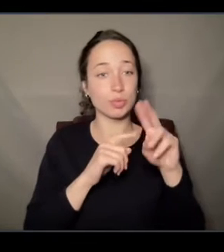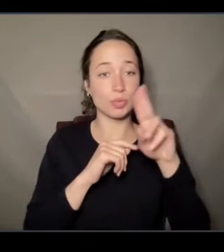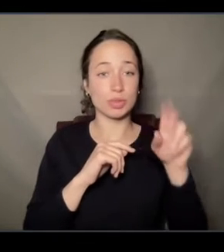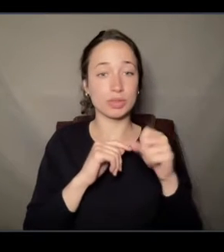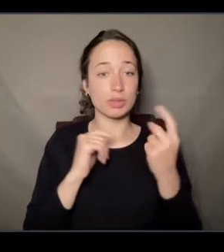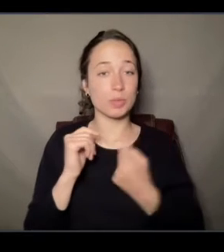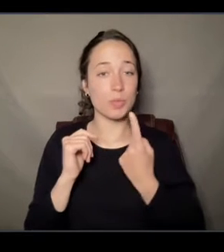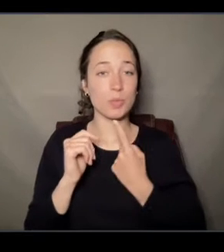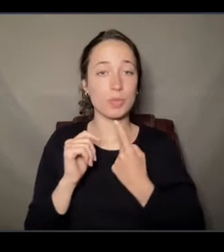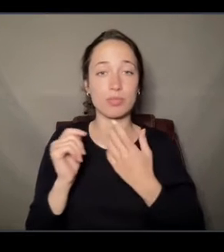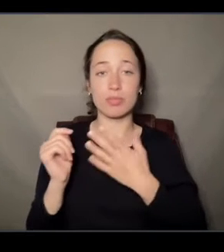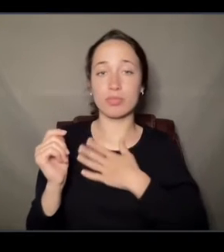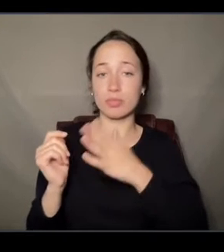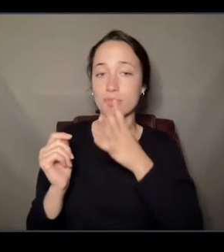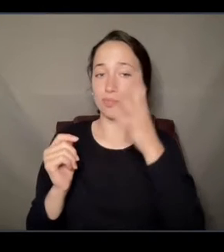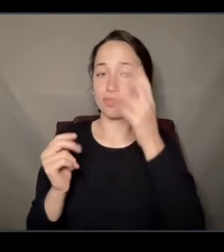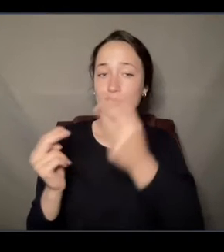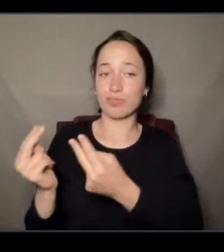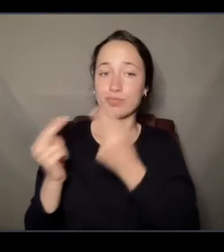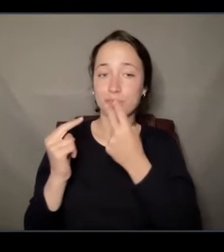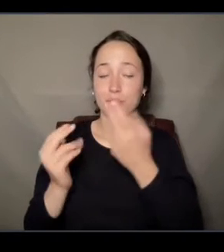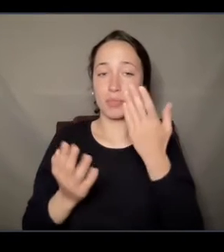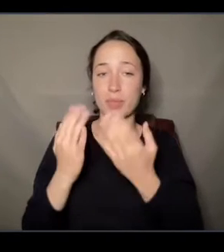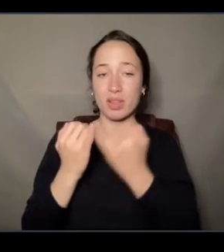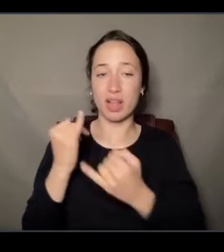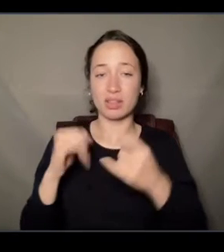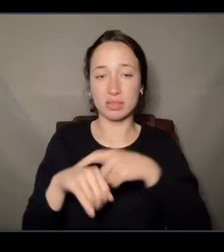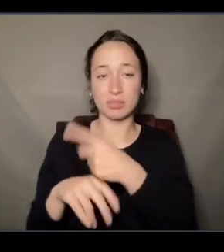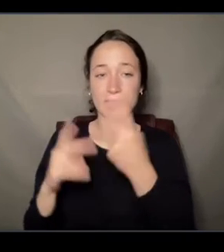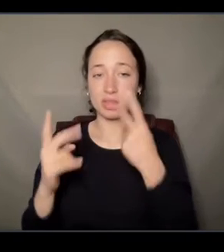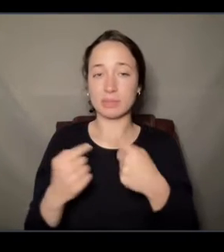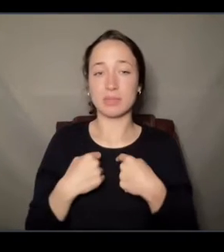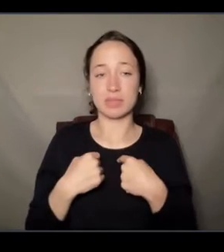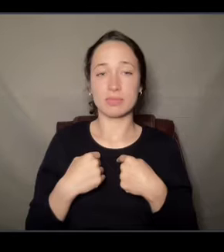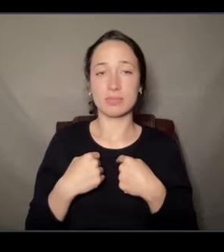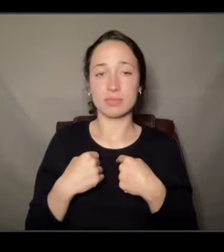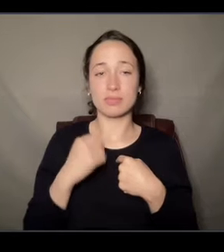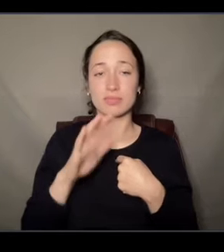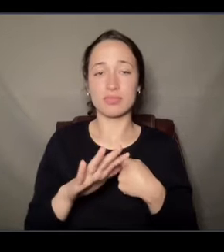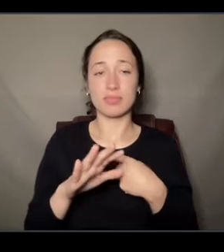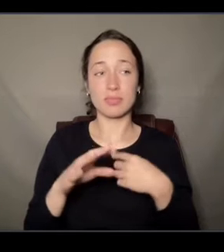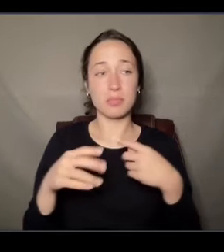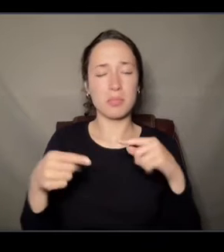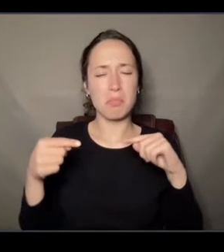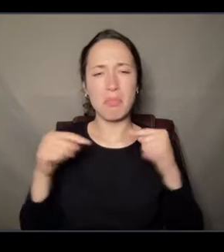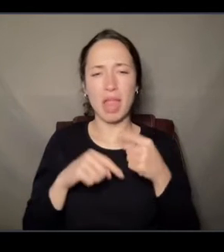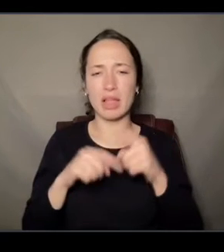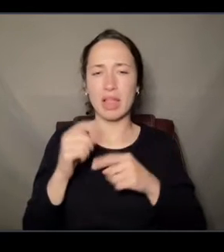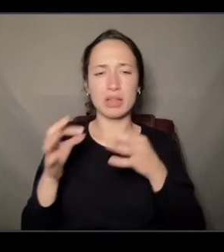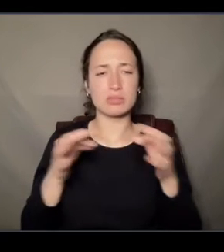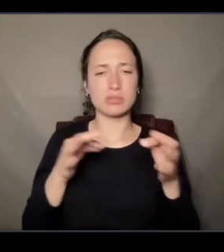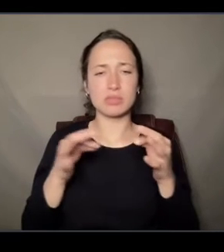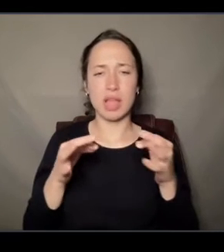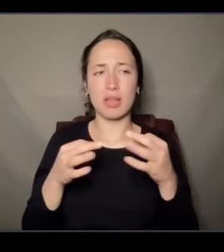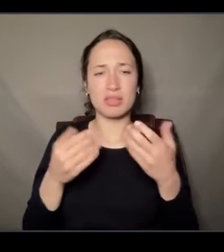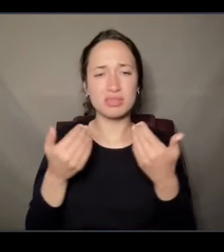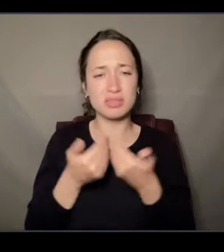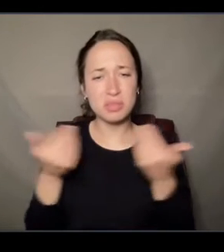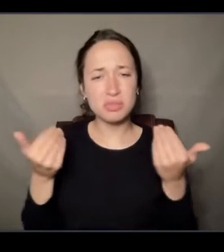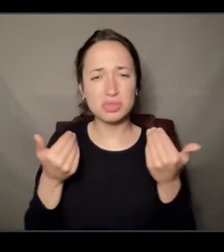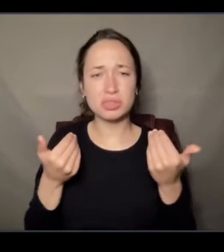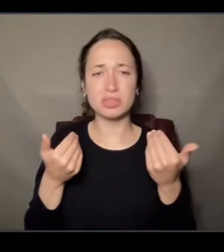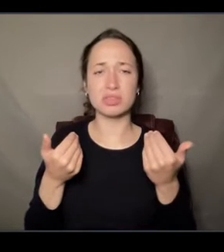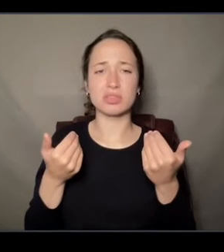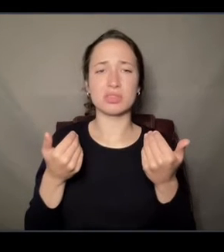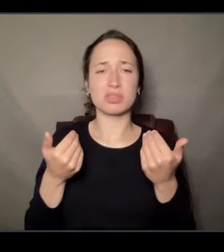for the US alone, my parents thought it would be the last time that they saw of me. There's this